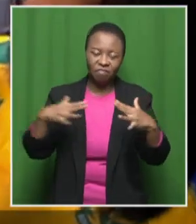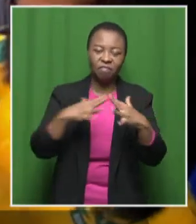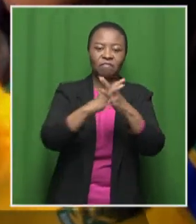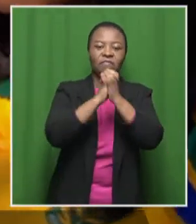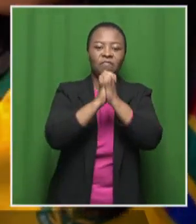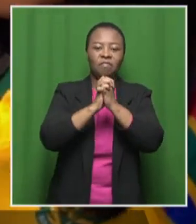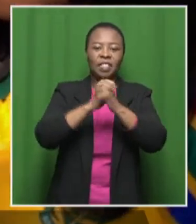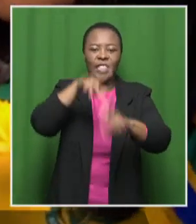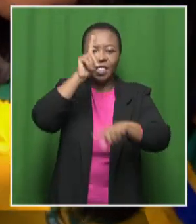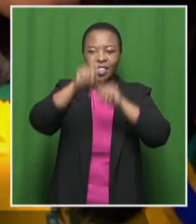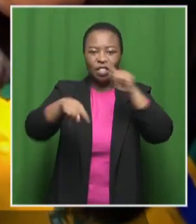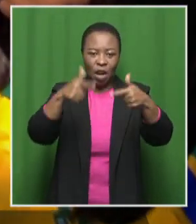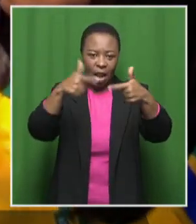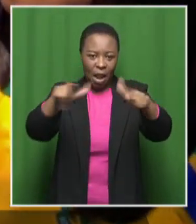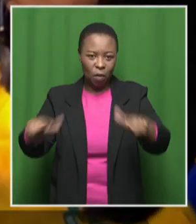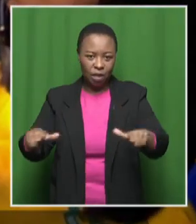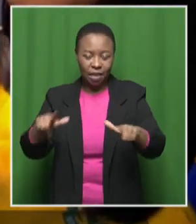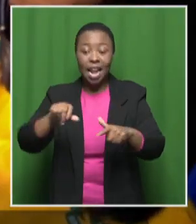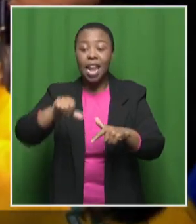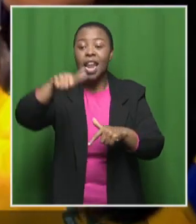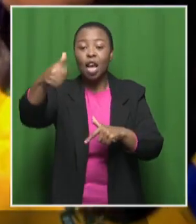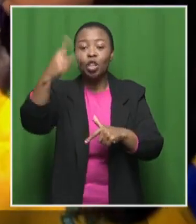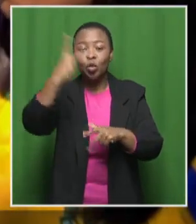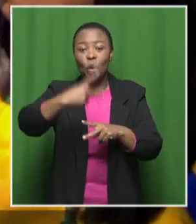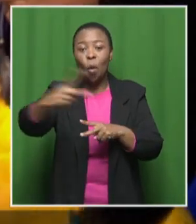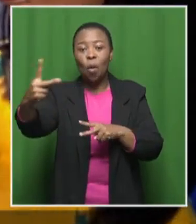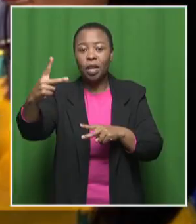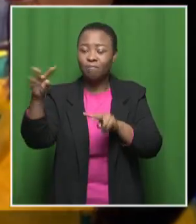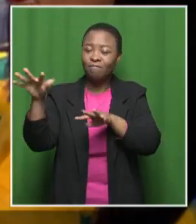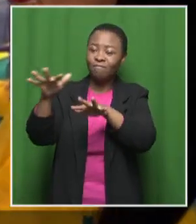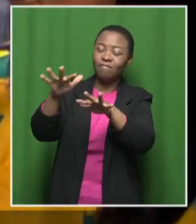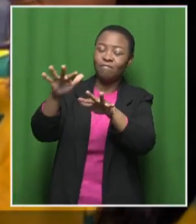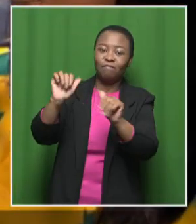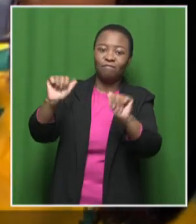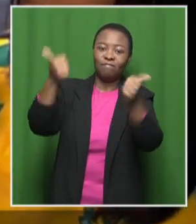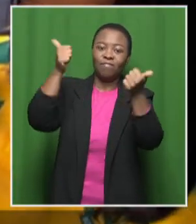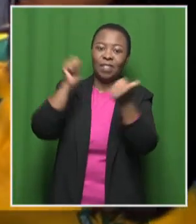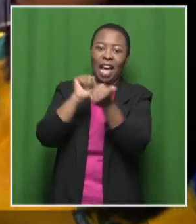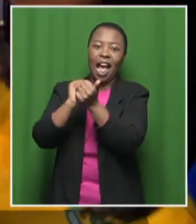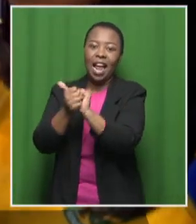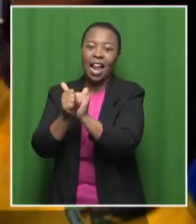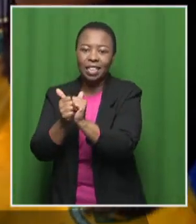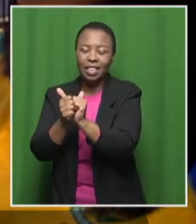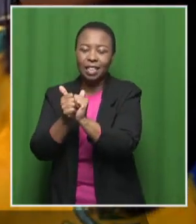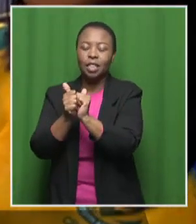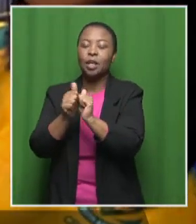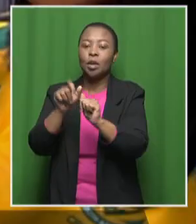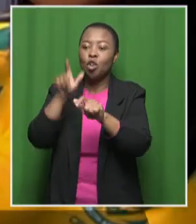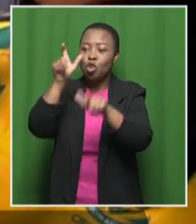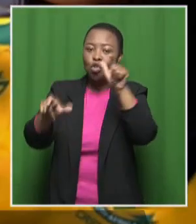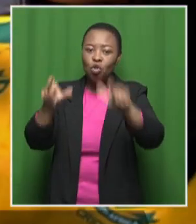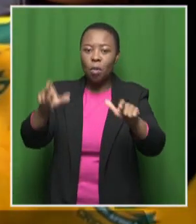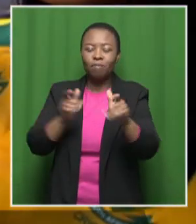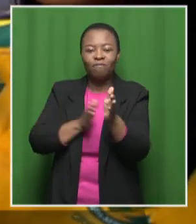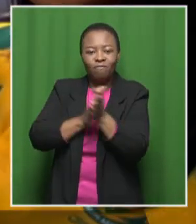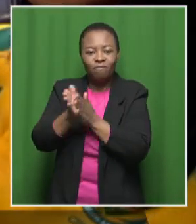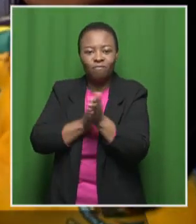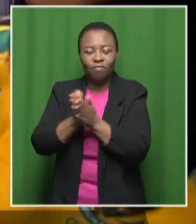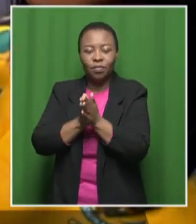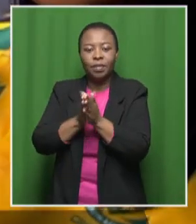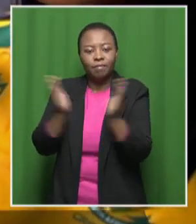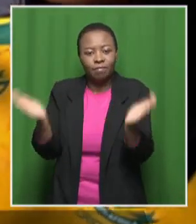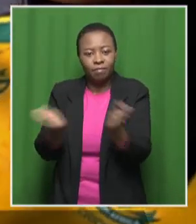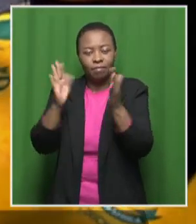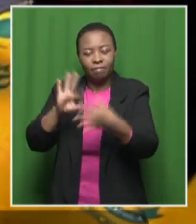and languages. Over the next 2 weeks, we will witness the world's greatest athletics, pushing the boundaries of human potential, inspiring us with their